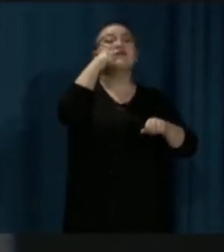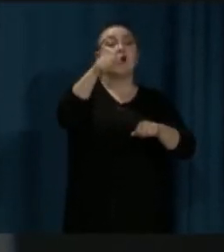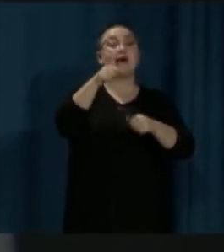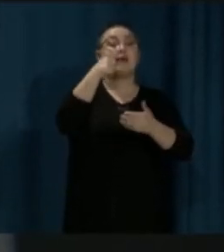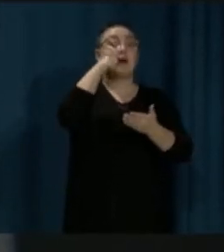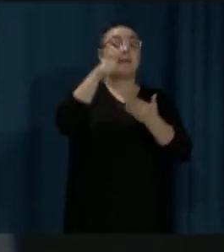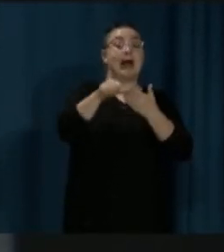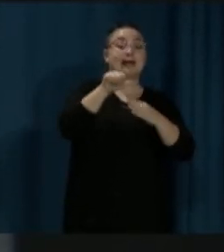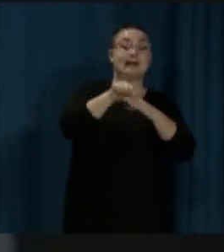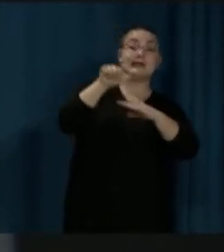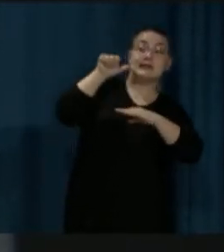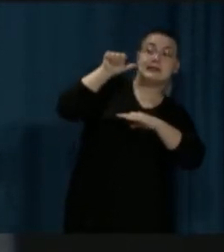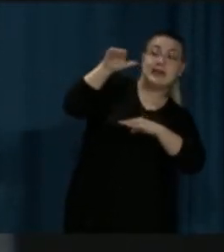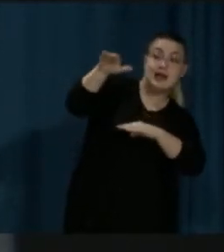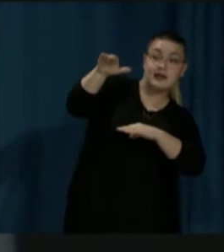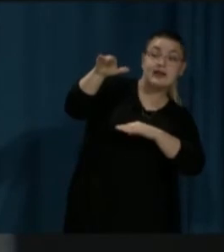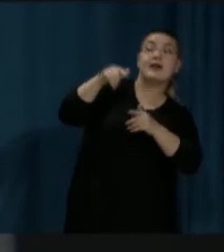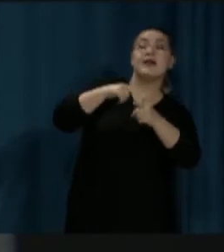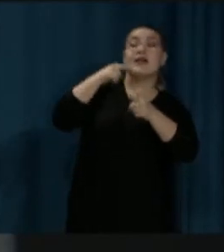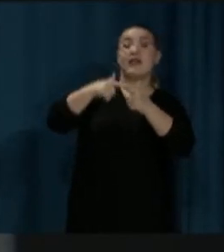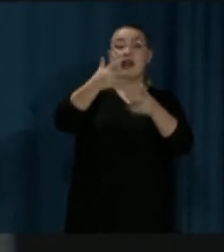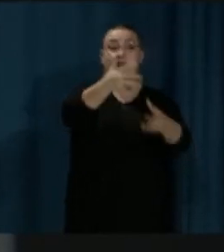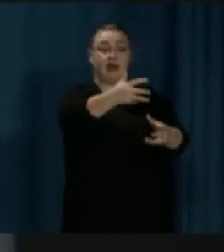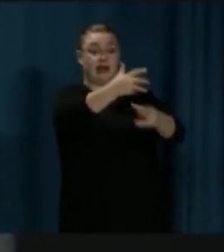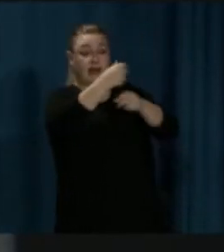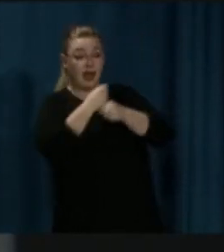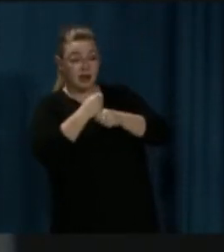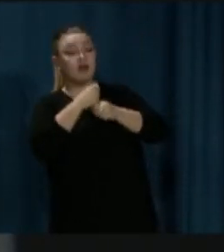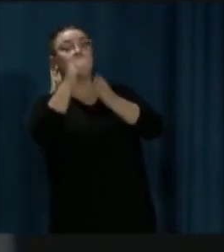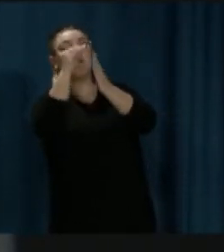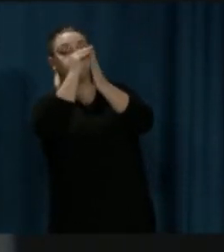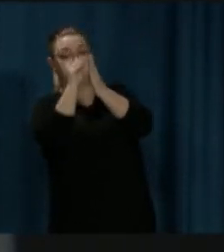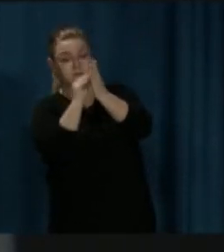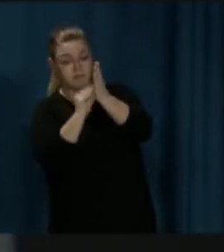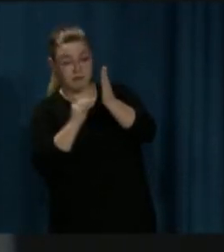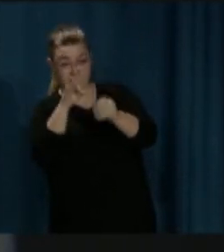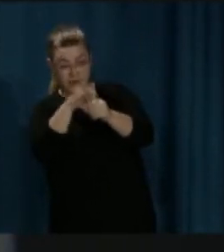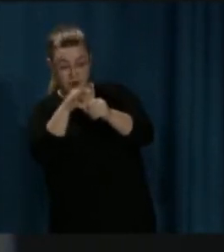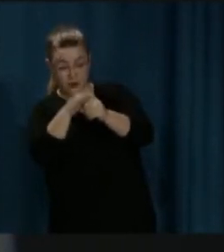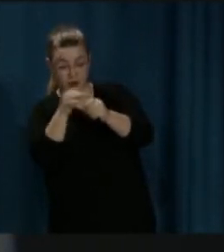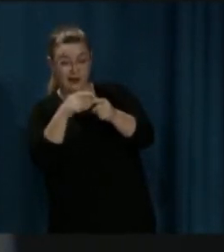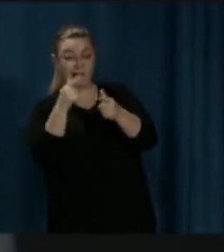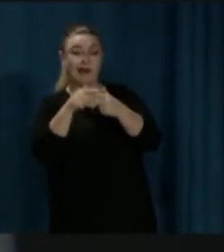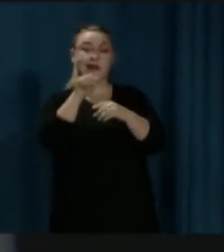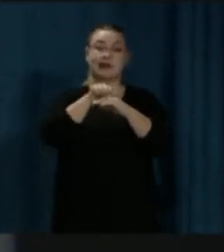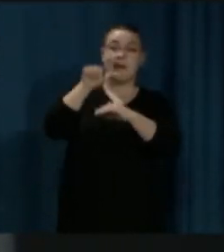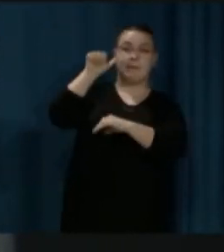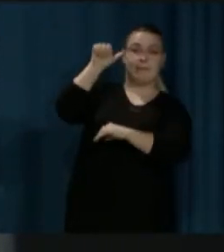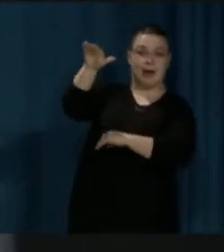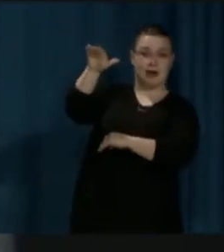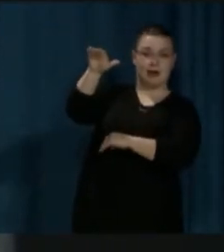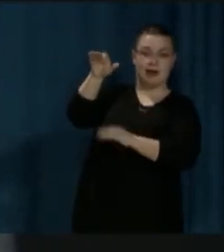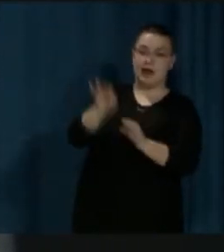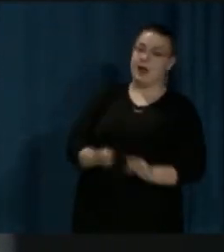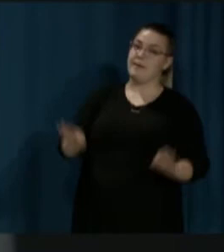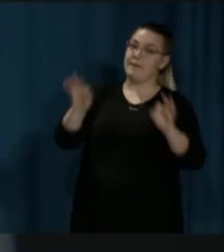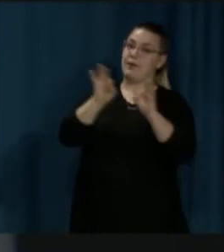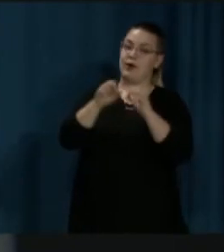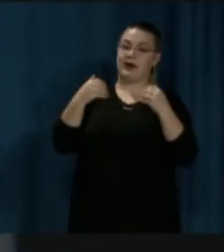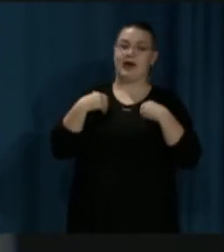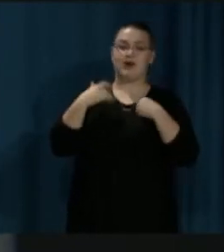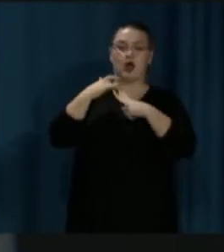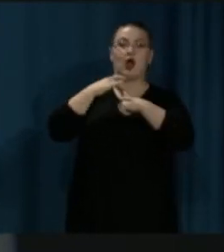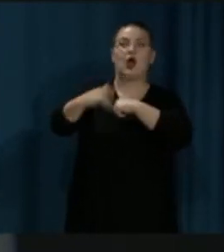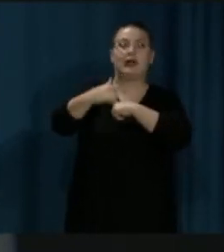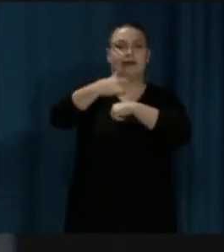them printed and mailed overseas, and then to also give those citizens the ability to have time to fill it out and get it